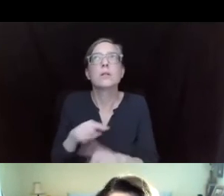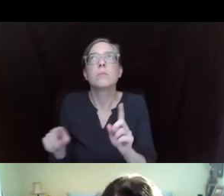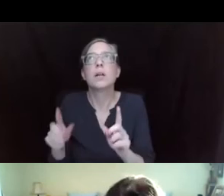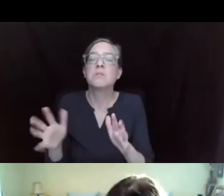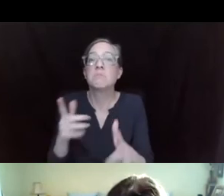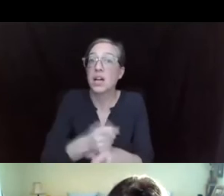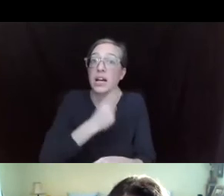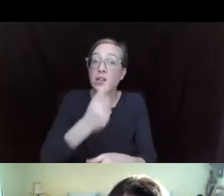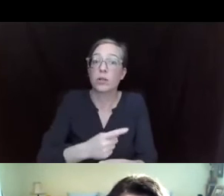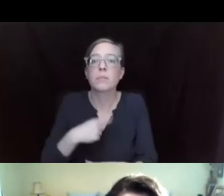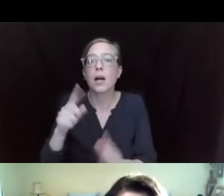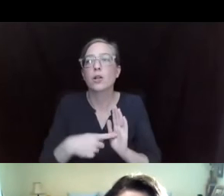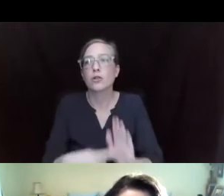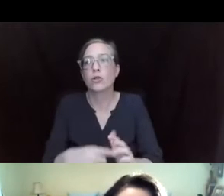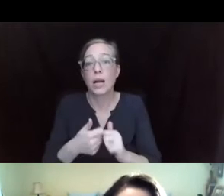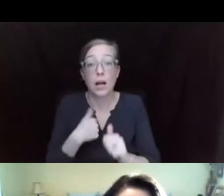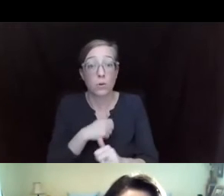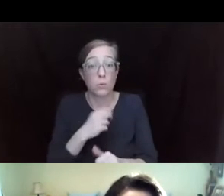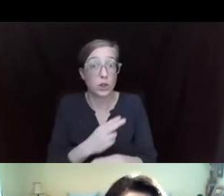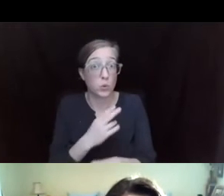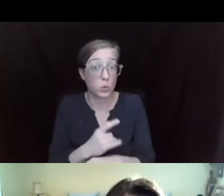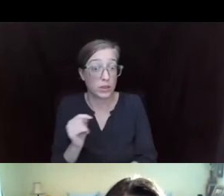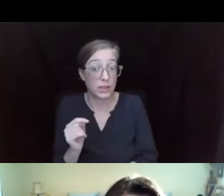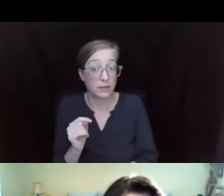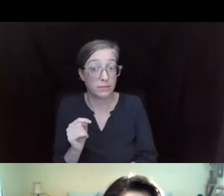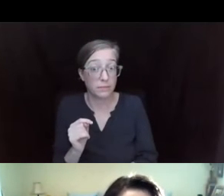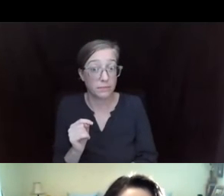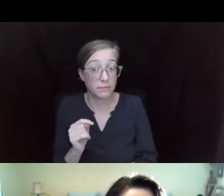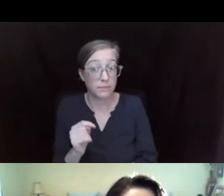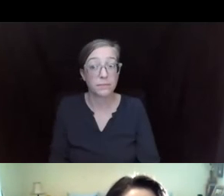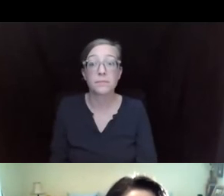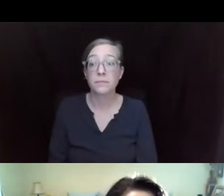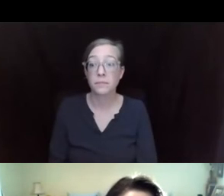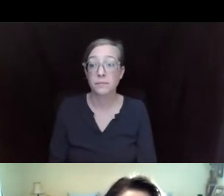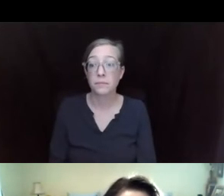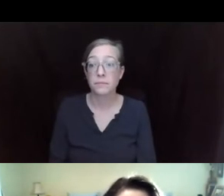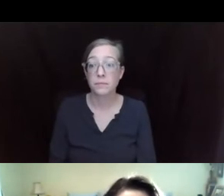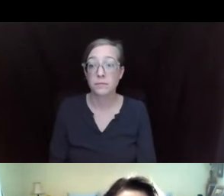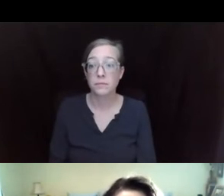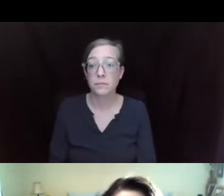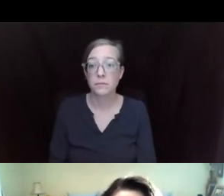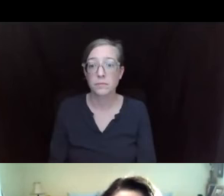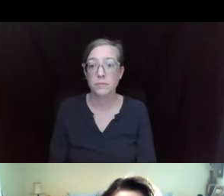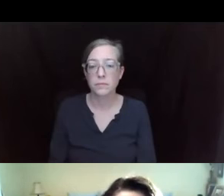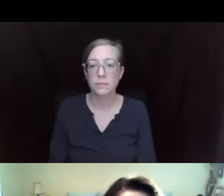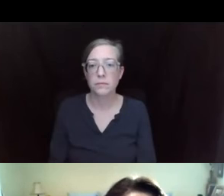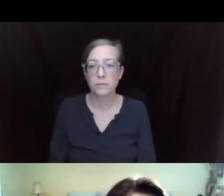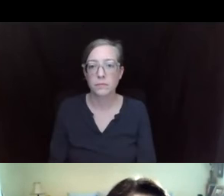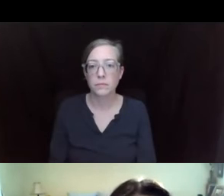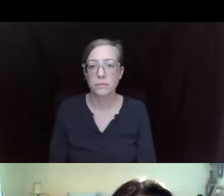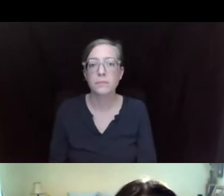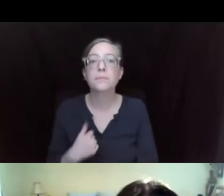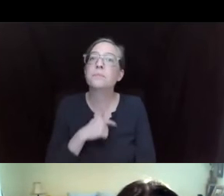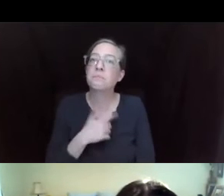how we used it. And we actually used that with cells. We did a bunch of experiments in a device with cylindrical